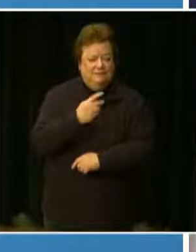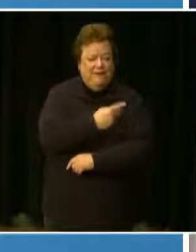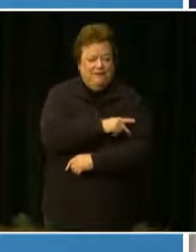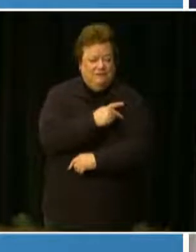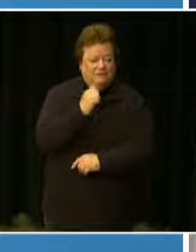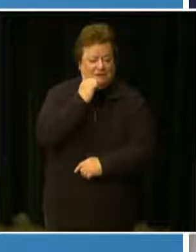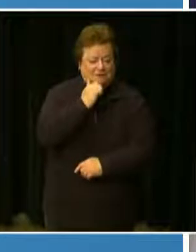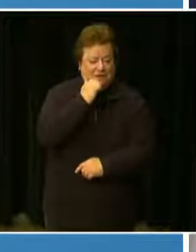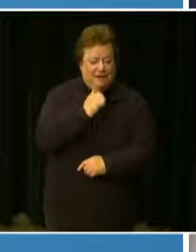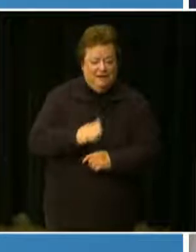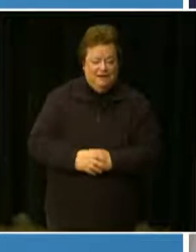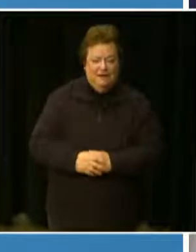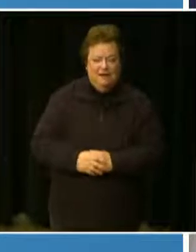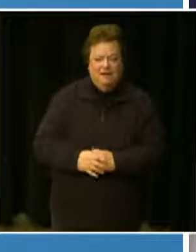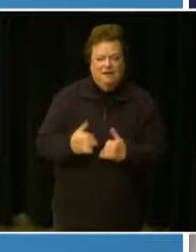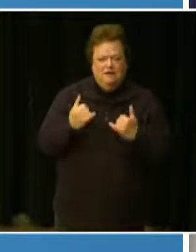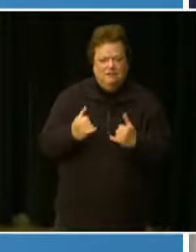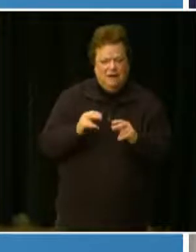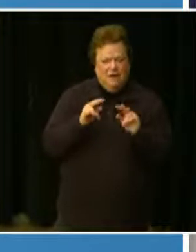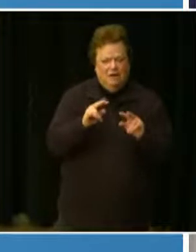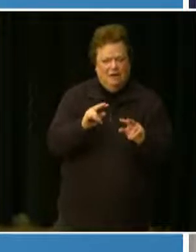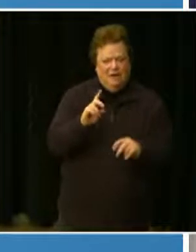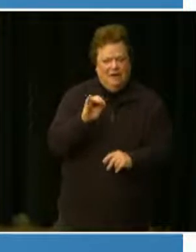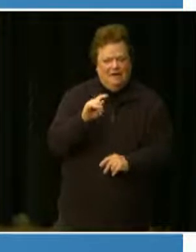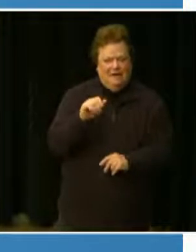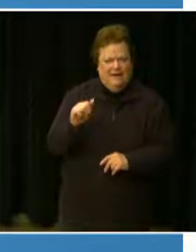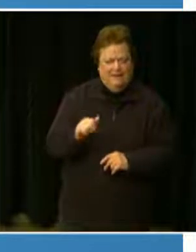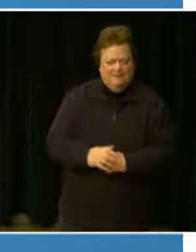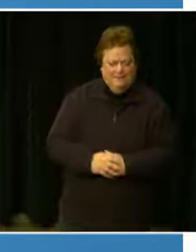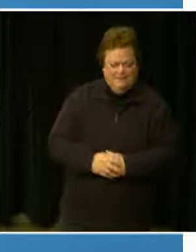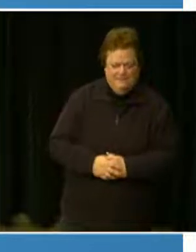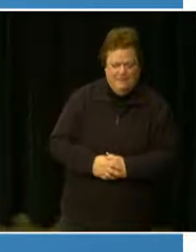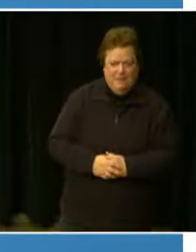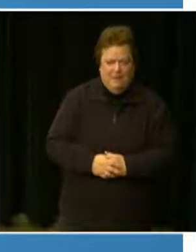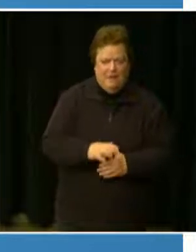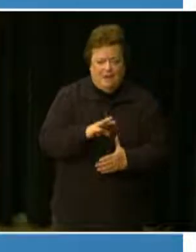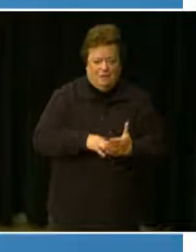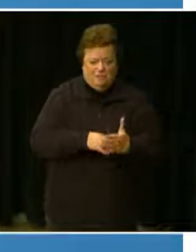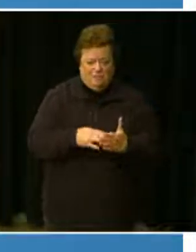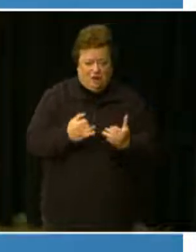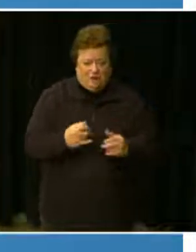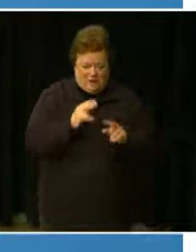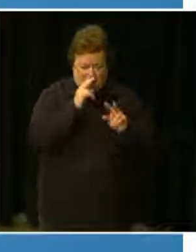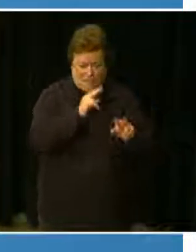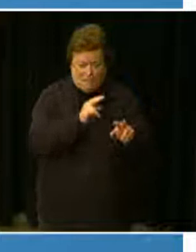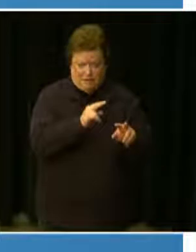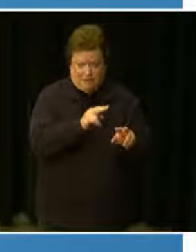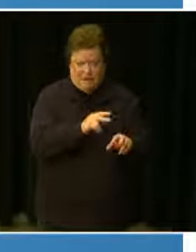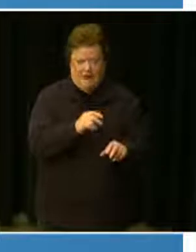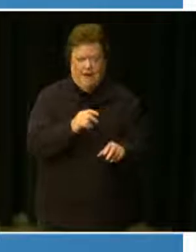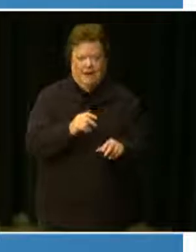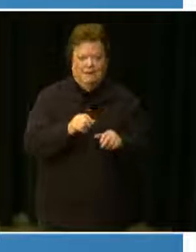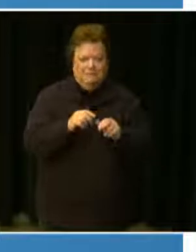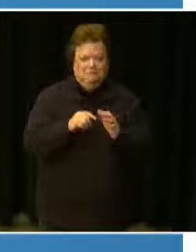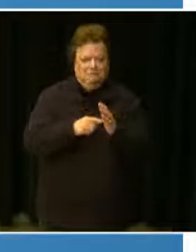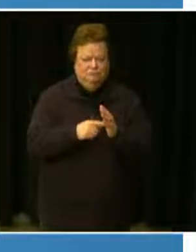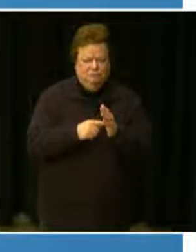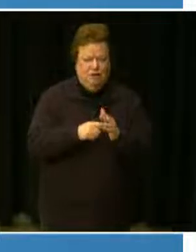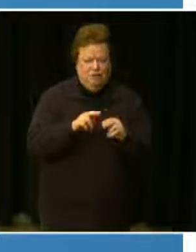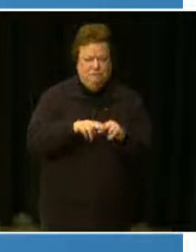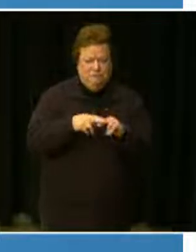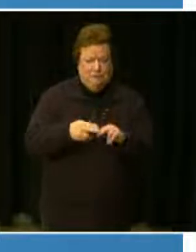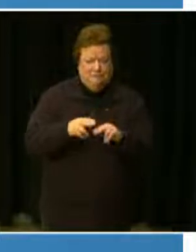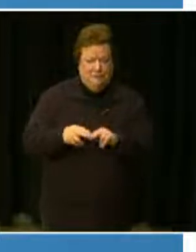day. So let's take a look at our data now. The chart you're seeing shows the continued drop in new cases per